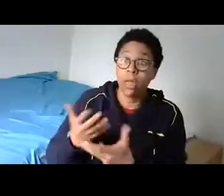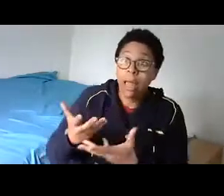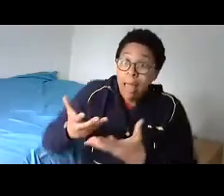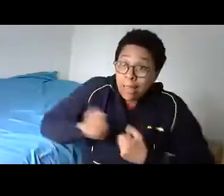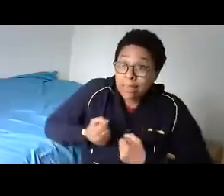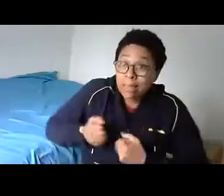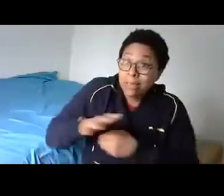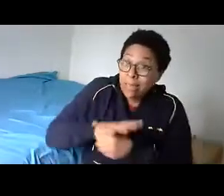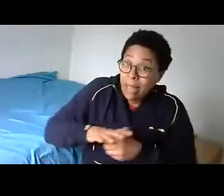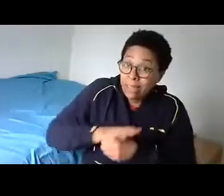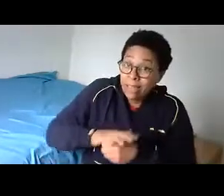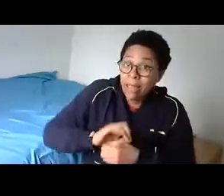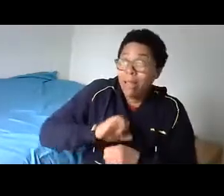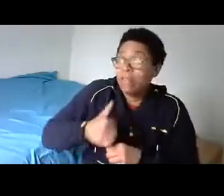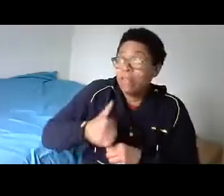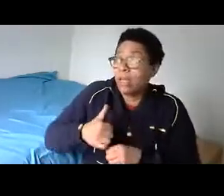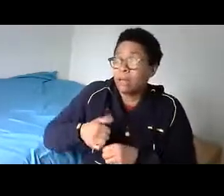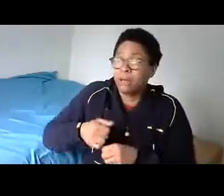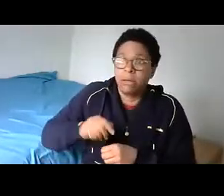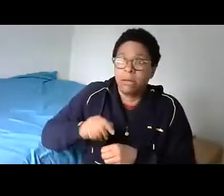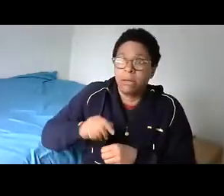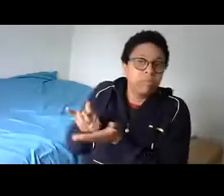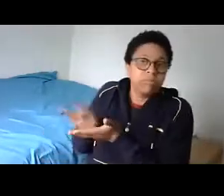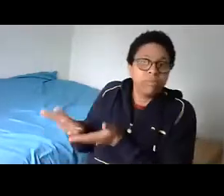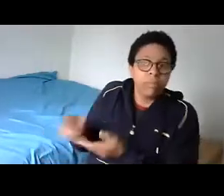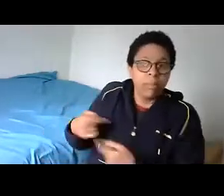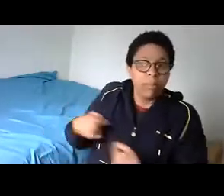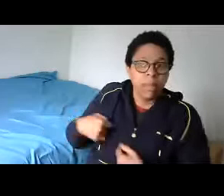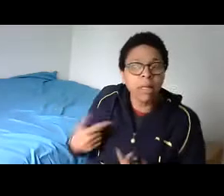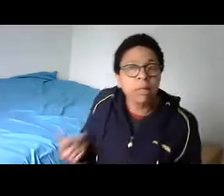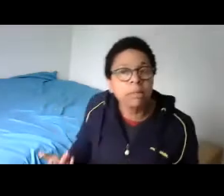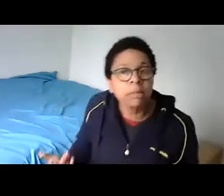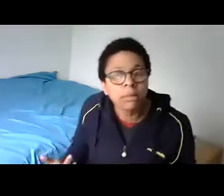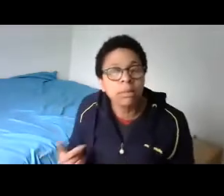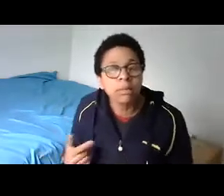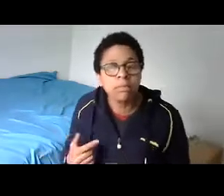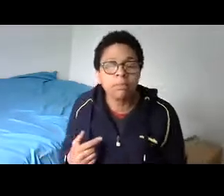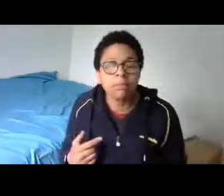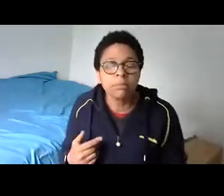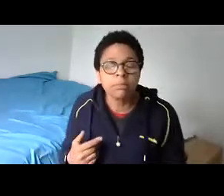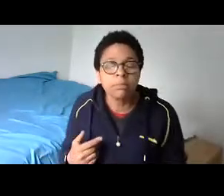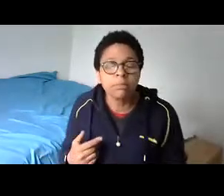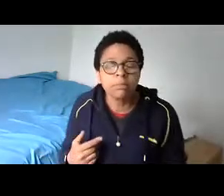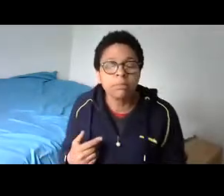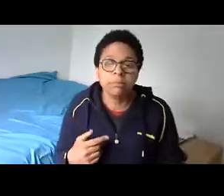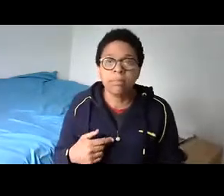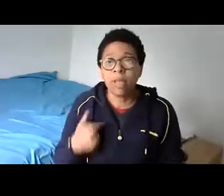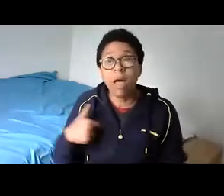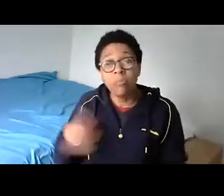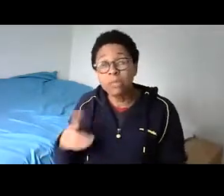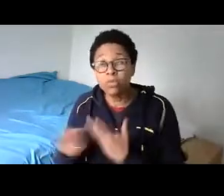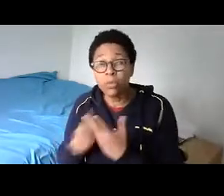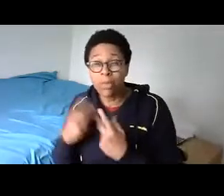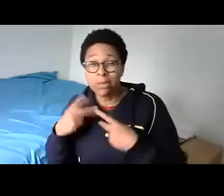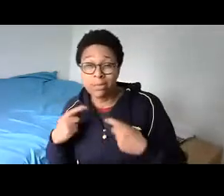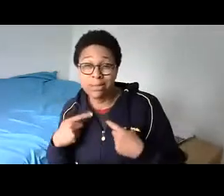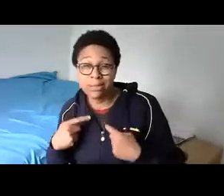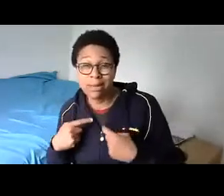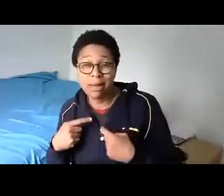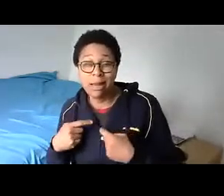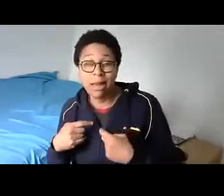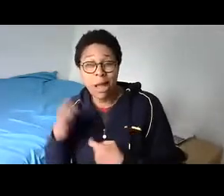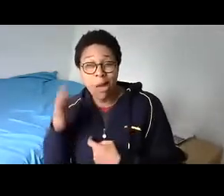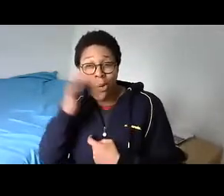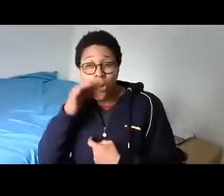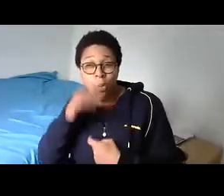in Waterloo. So she's writing now letters, but I have to, when I have the hearing, I have to speak for myself because